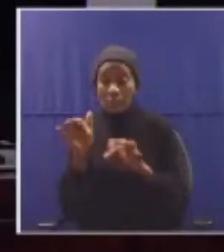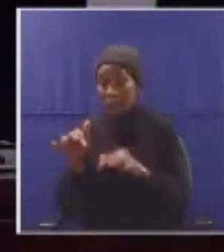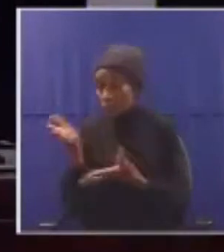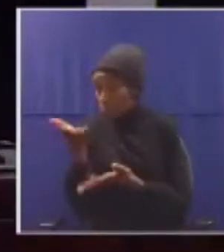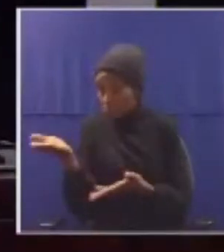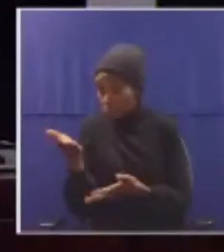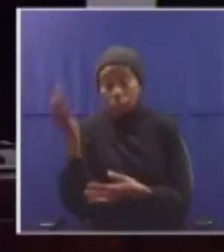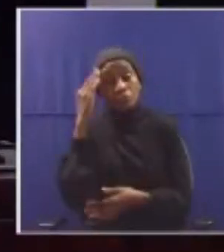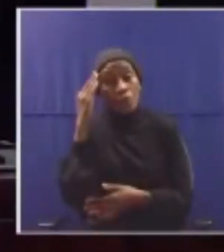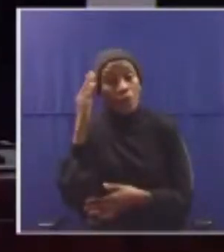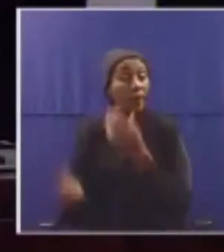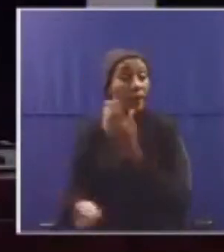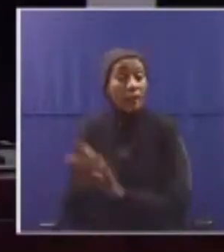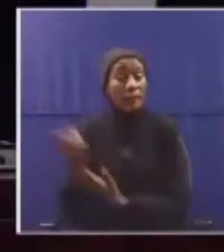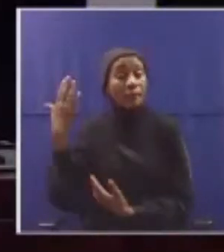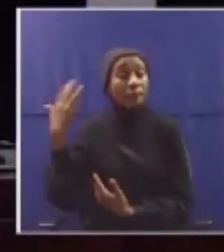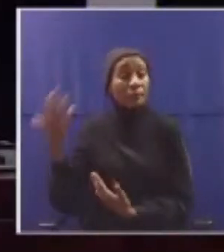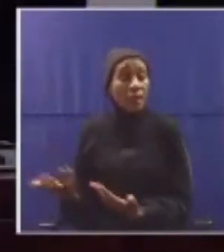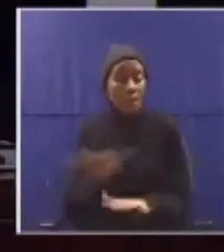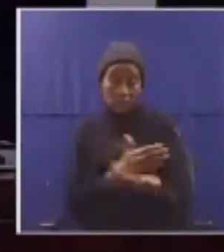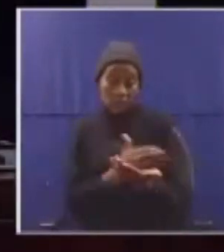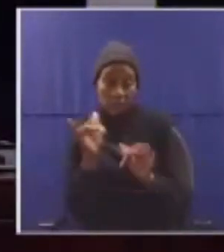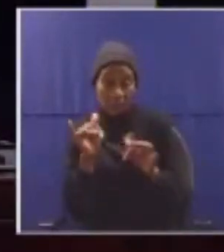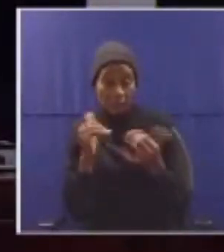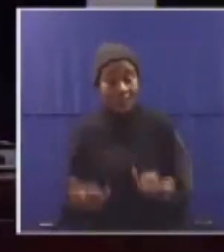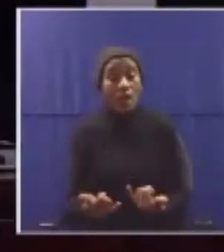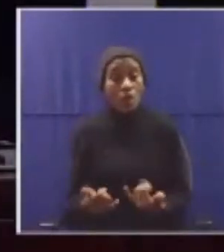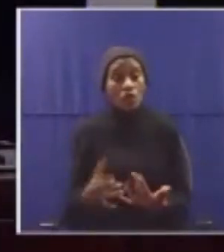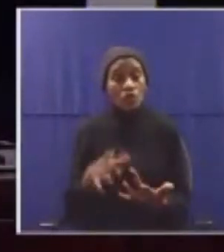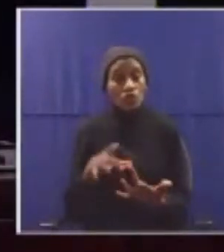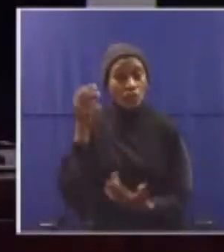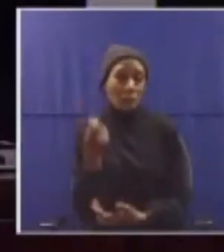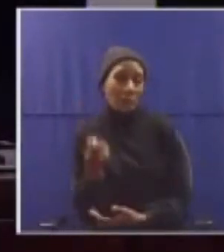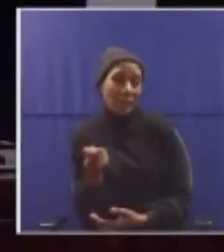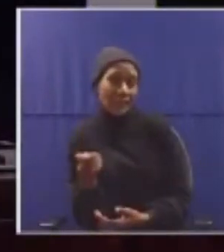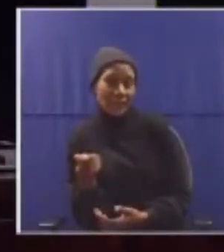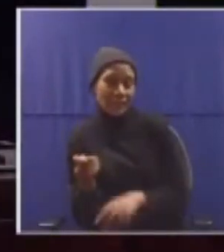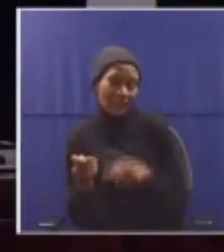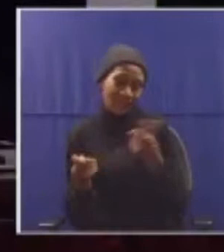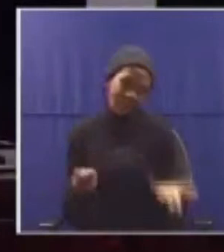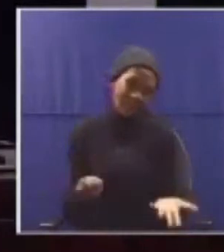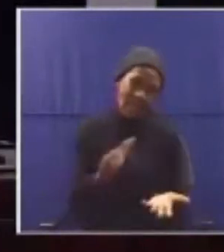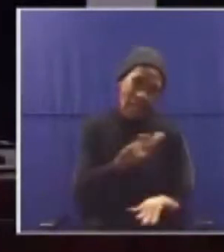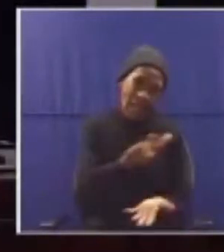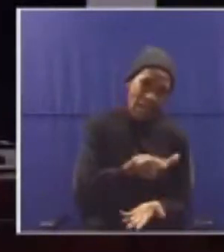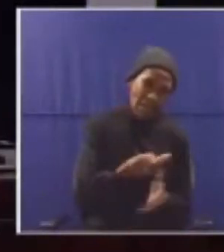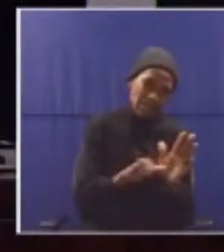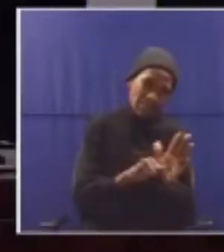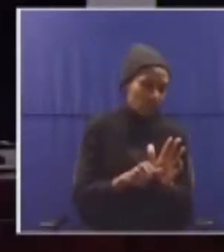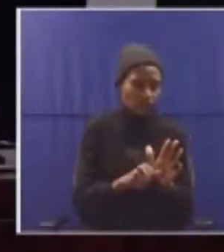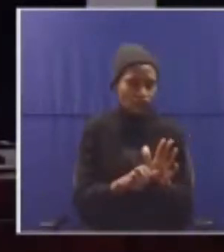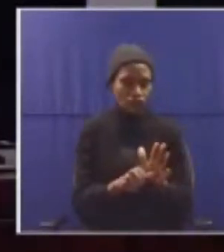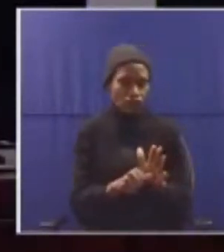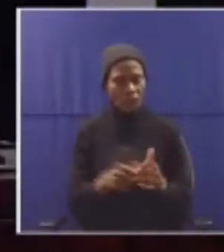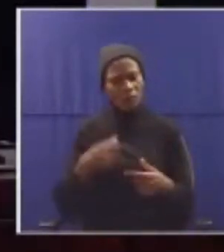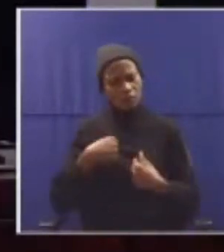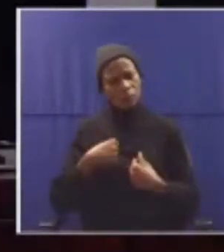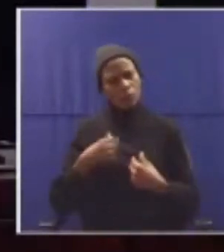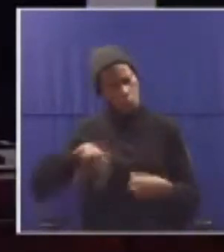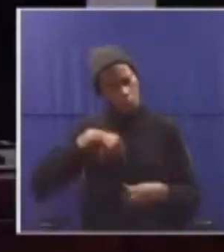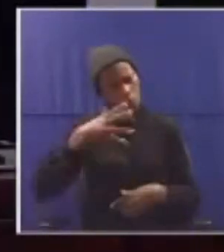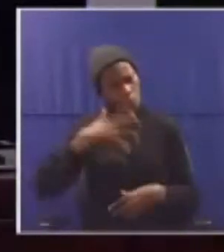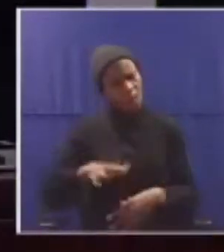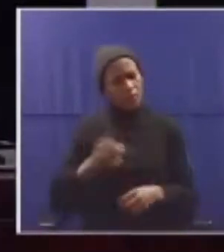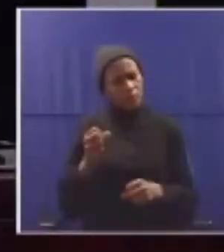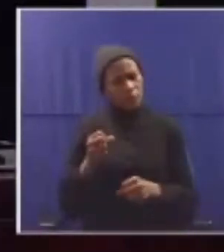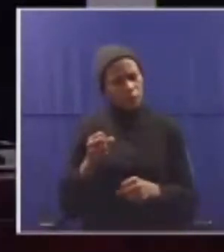beneficiaries opt for money, they don't see land as productive, but we're going to push that people must appreciate